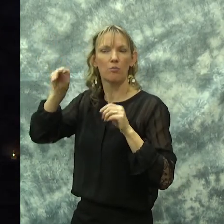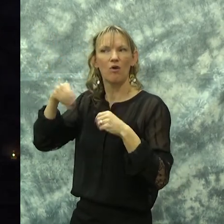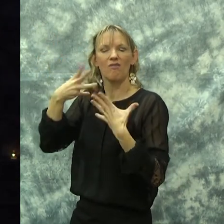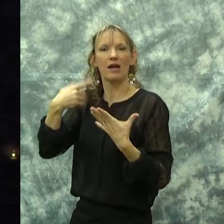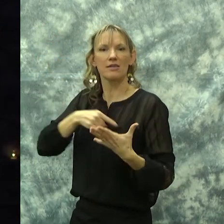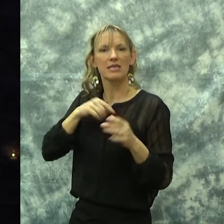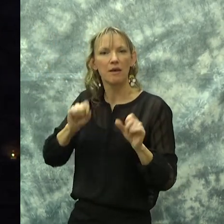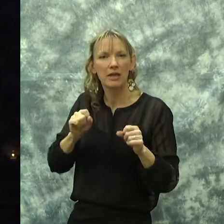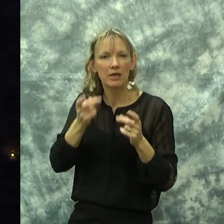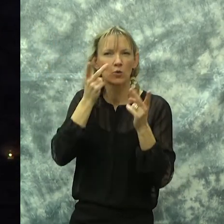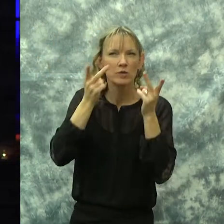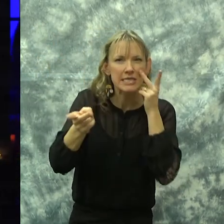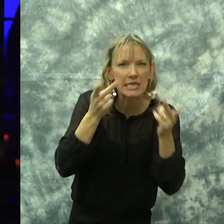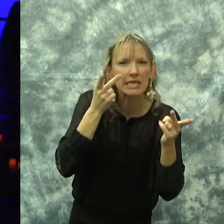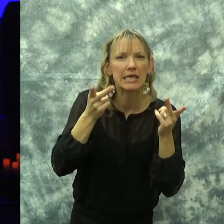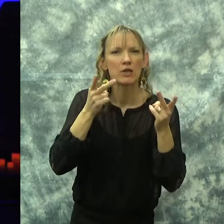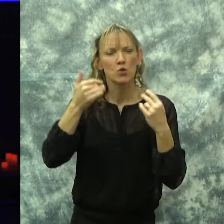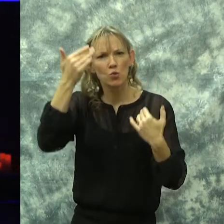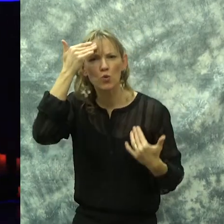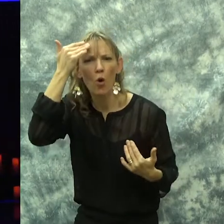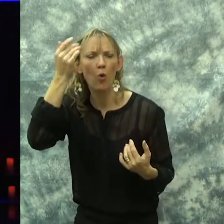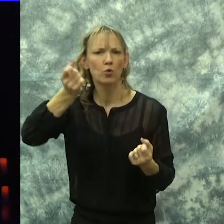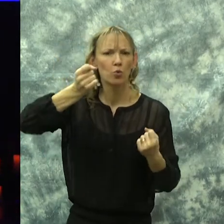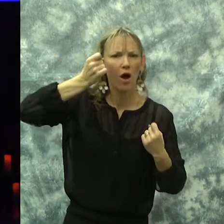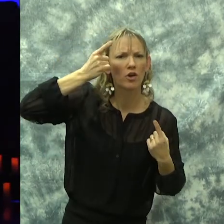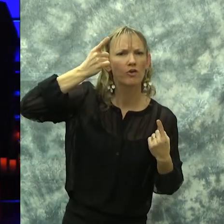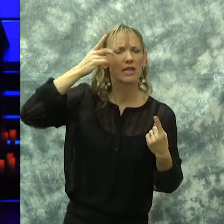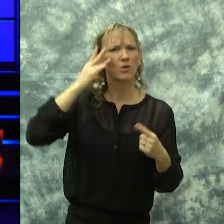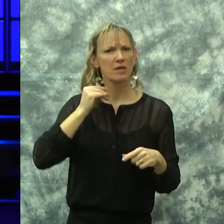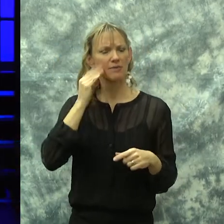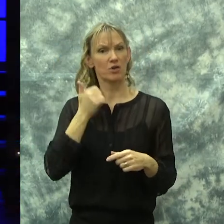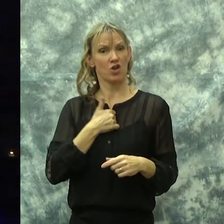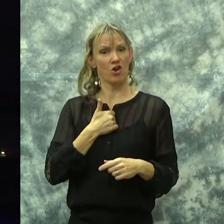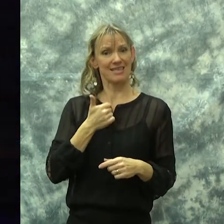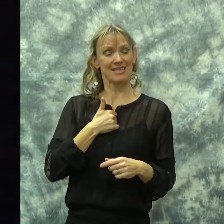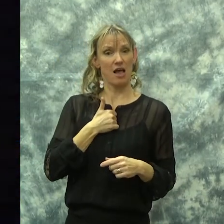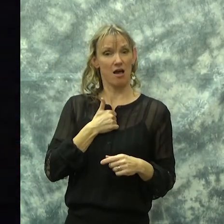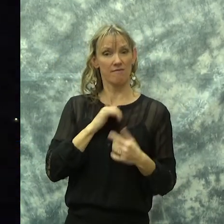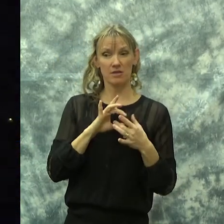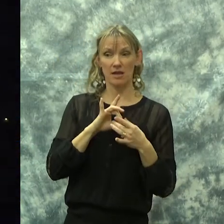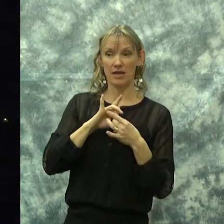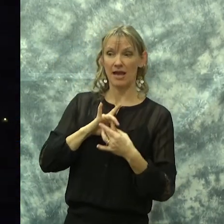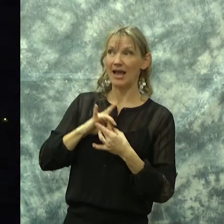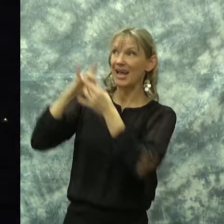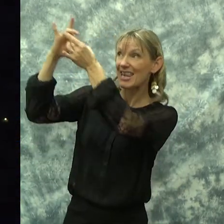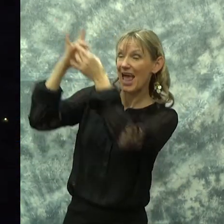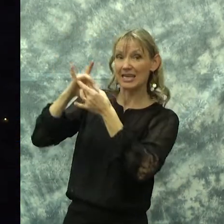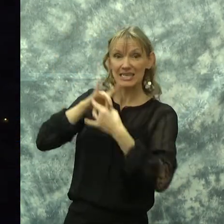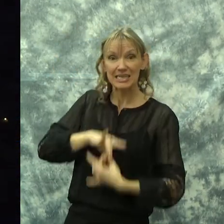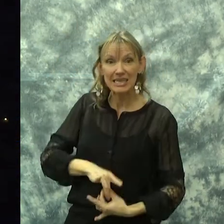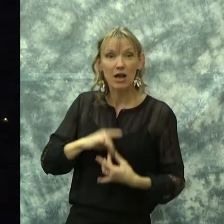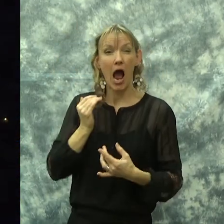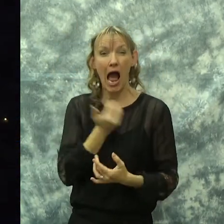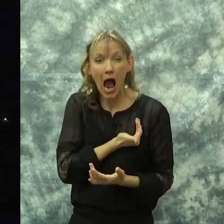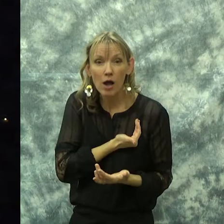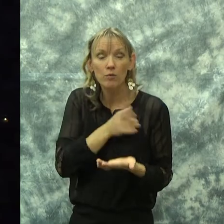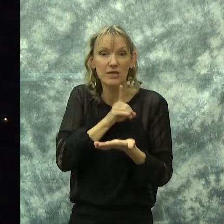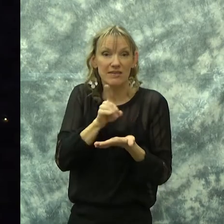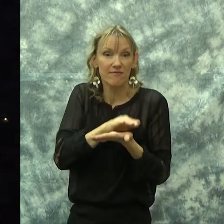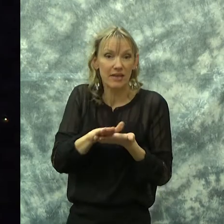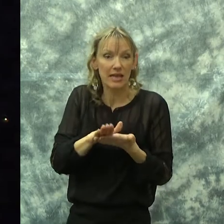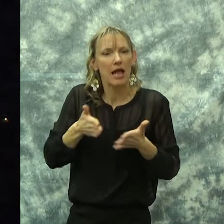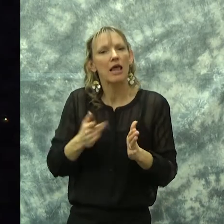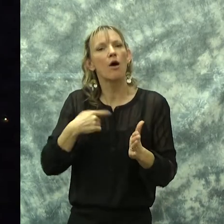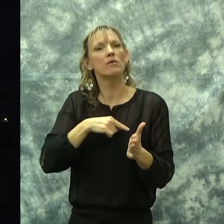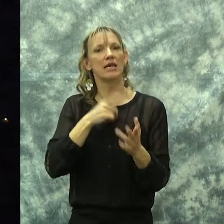know, to understand, to experience ourselves connected with our divinity that allows us to see our